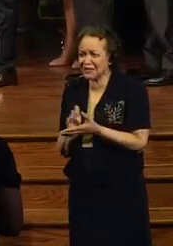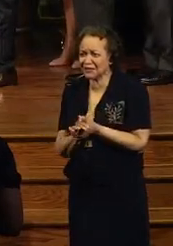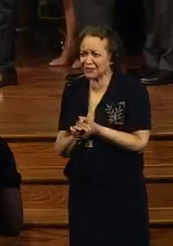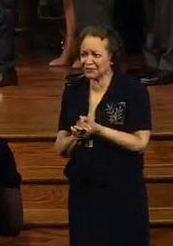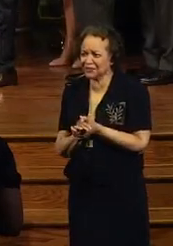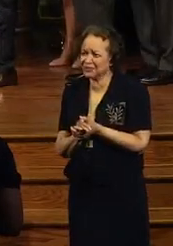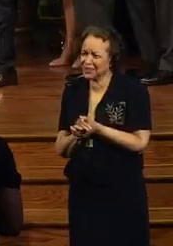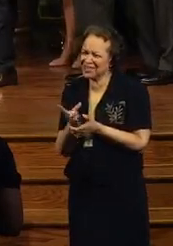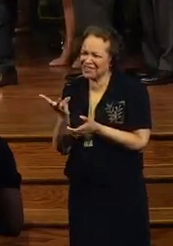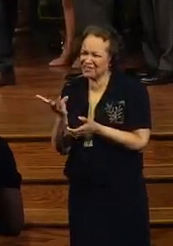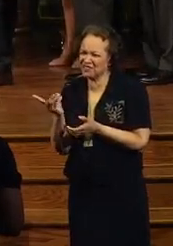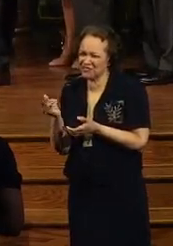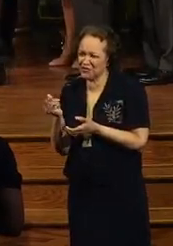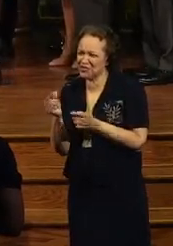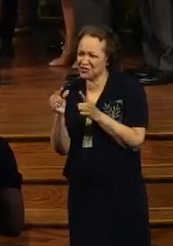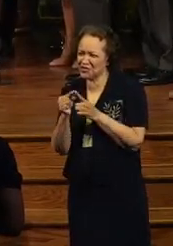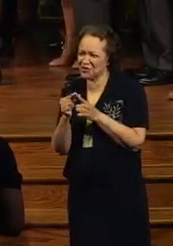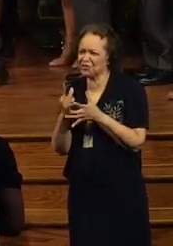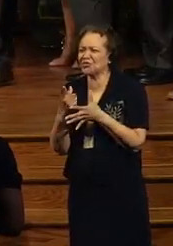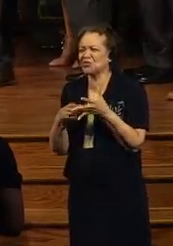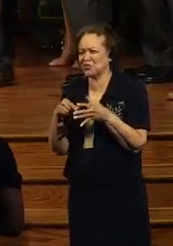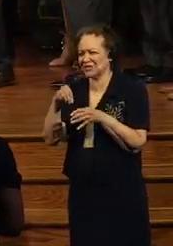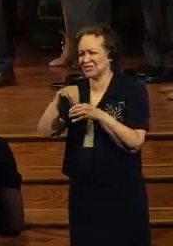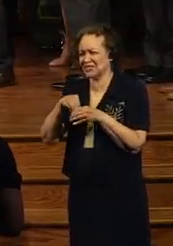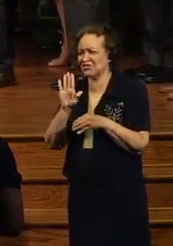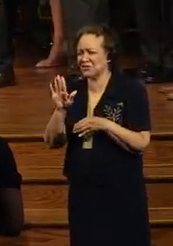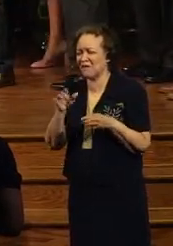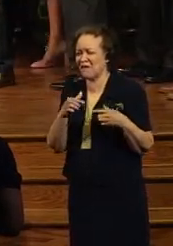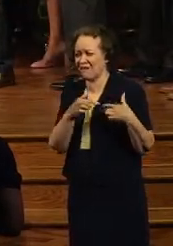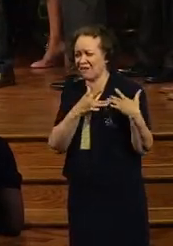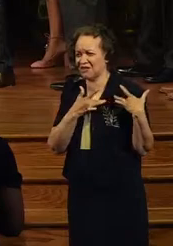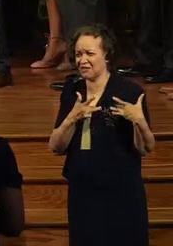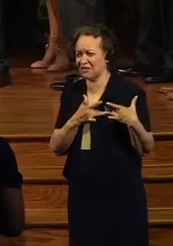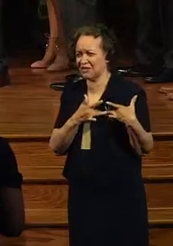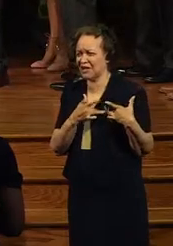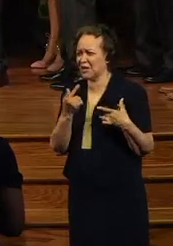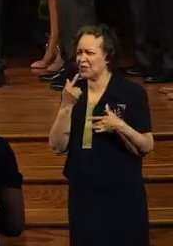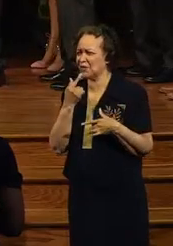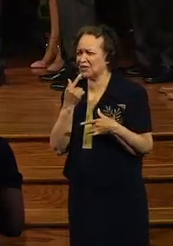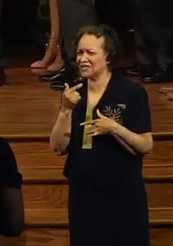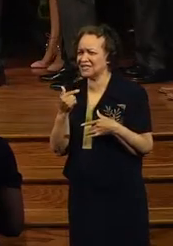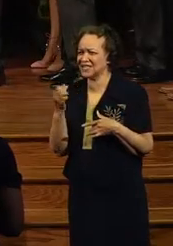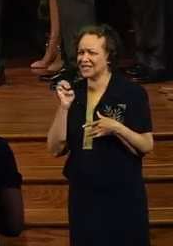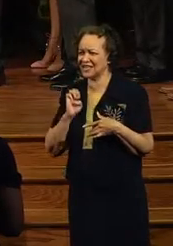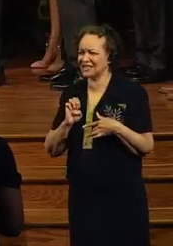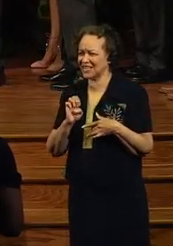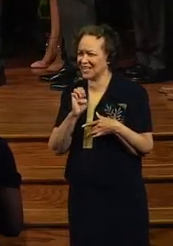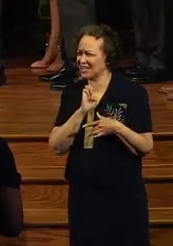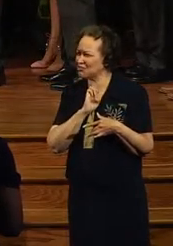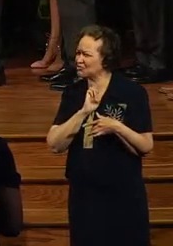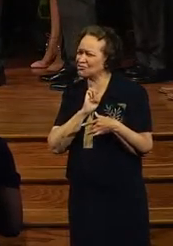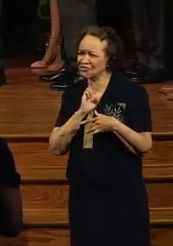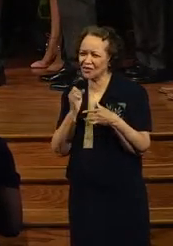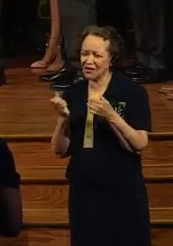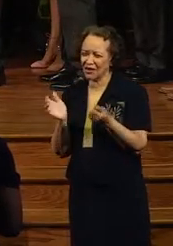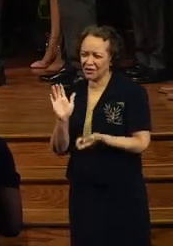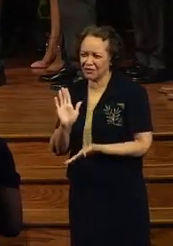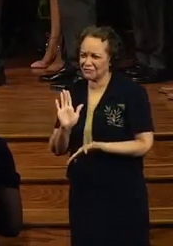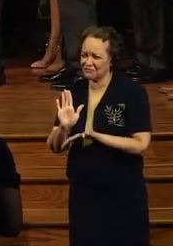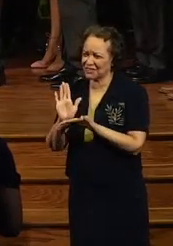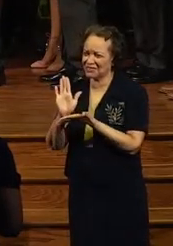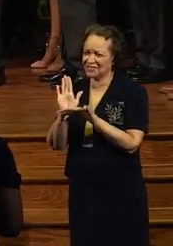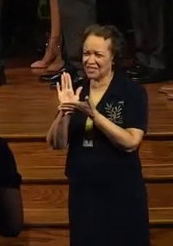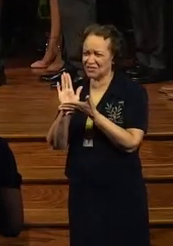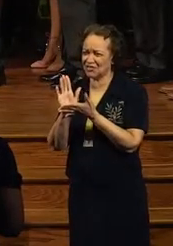very few words, but tell us what's on your heart this morning. I just wanted to say that the elders are the foundation of the church. Yes, they